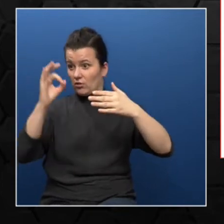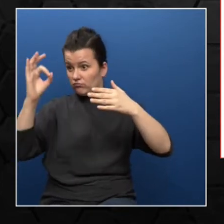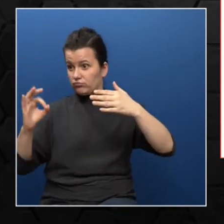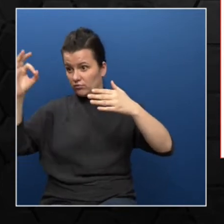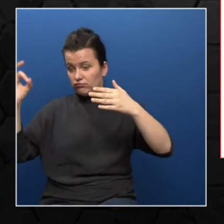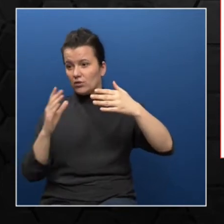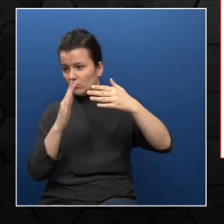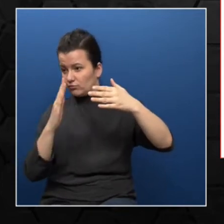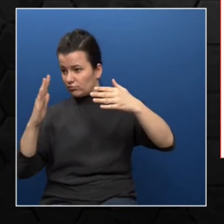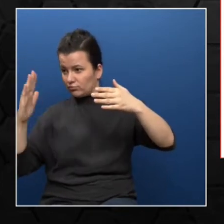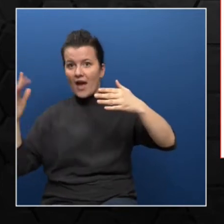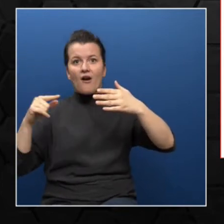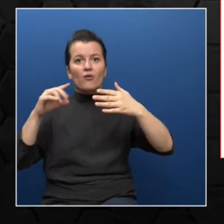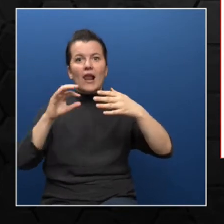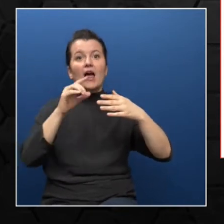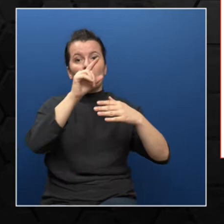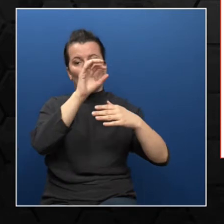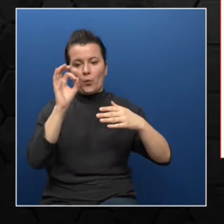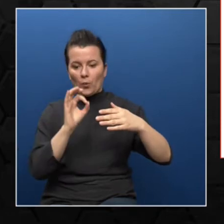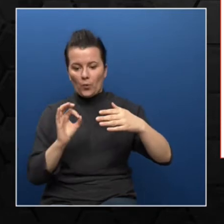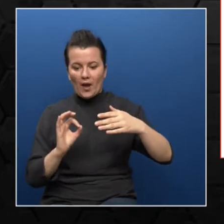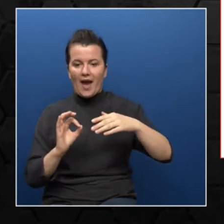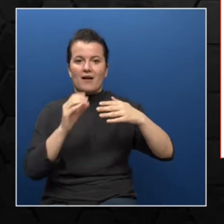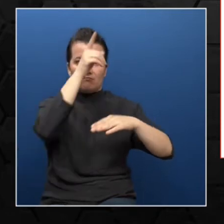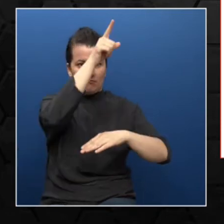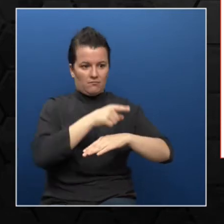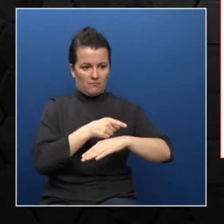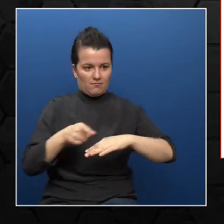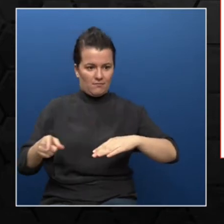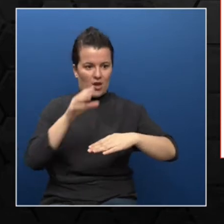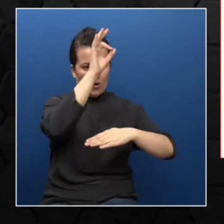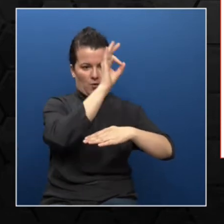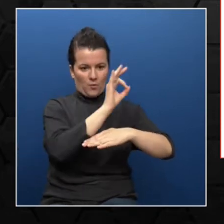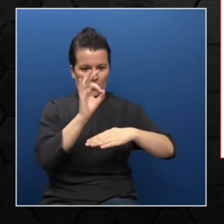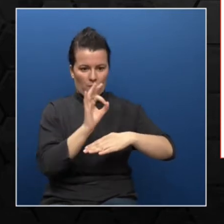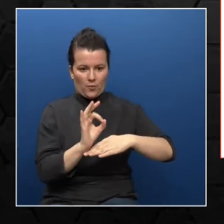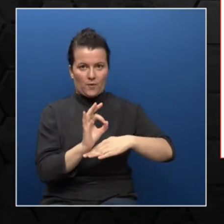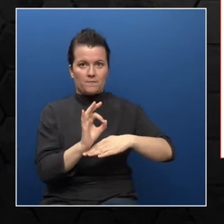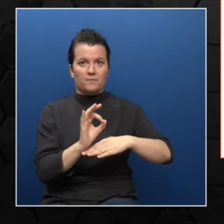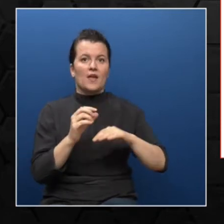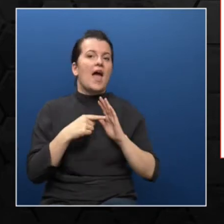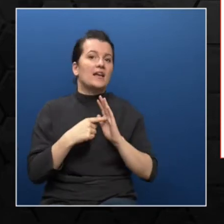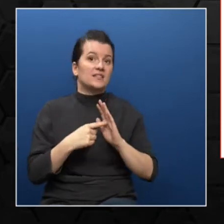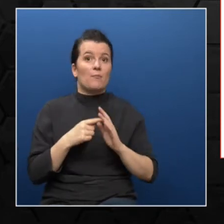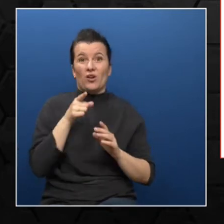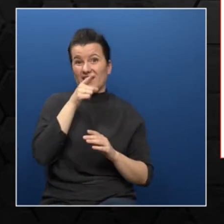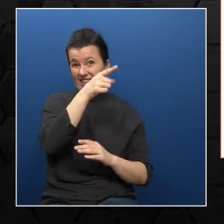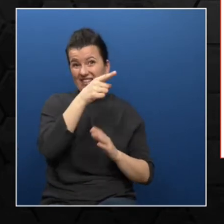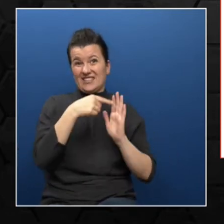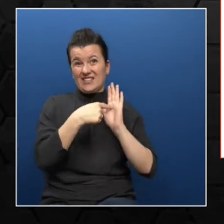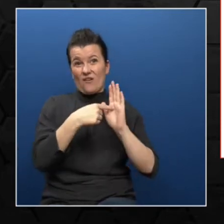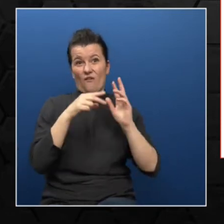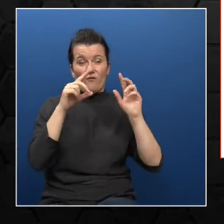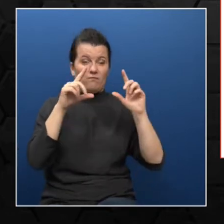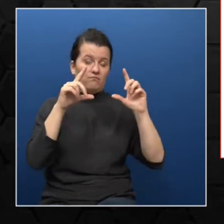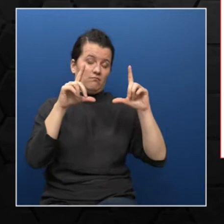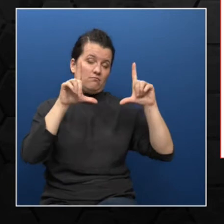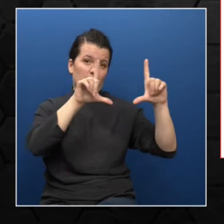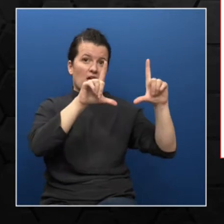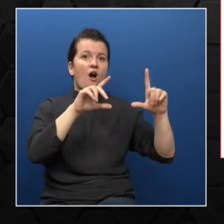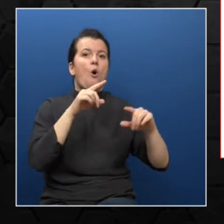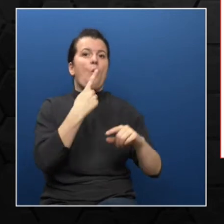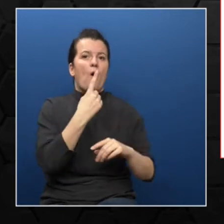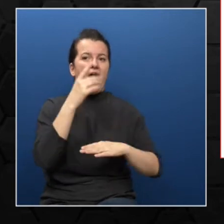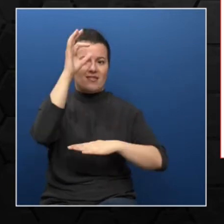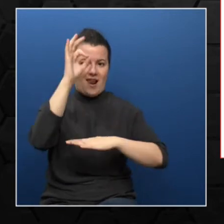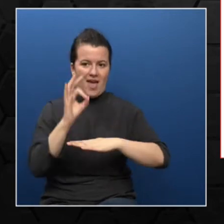on the x-axis would end up giving us our best configuration. So this is just for one layer. And then if you extend this to two layers, you sort of